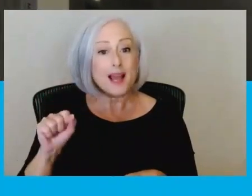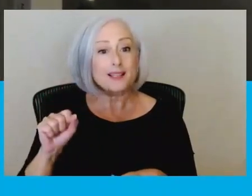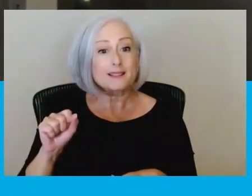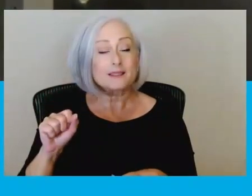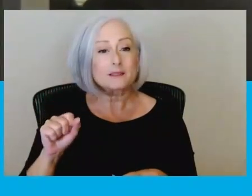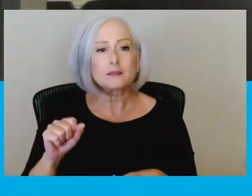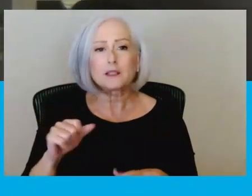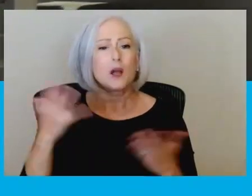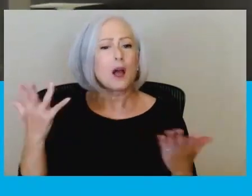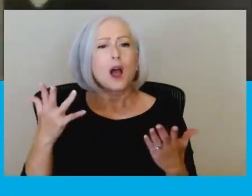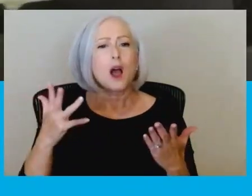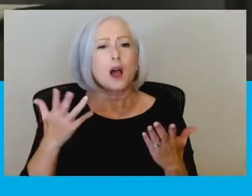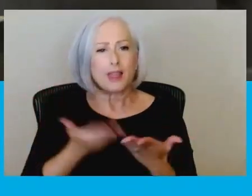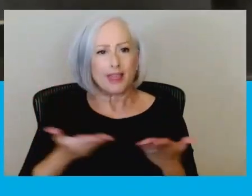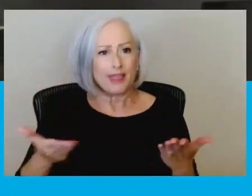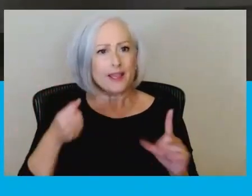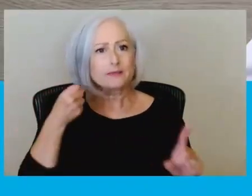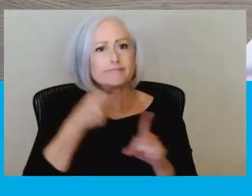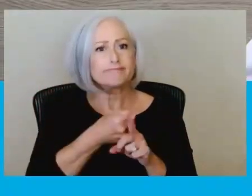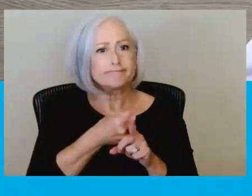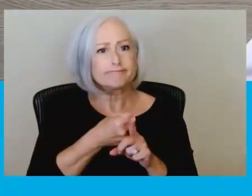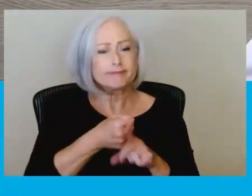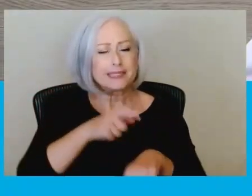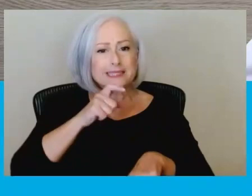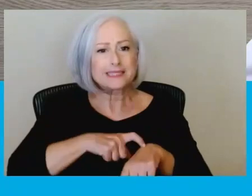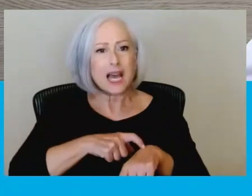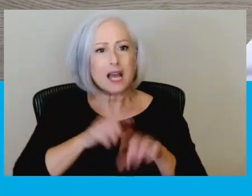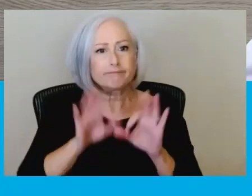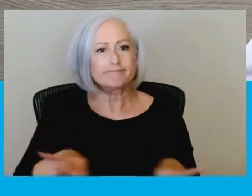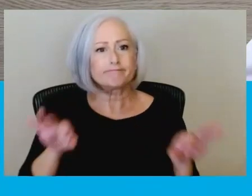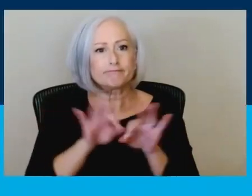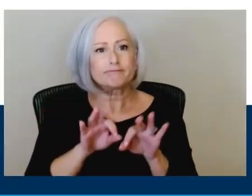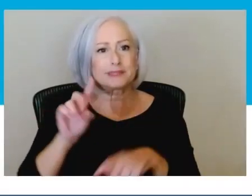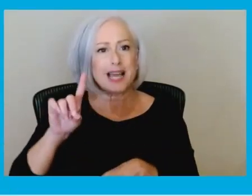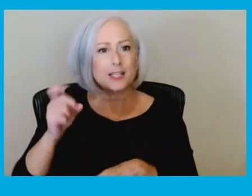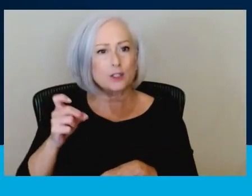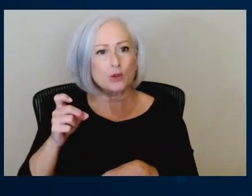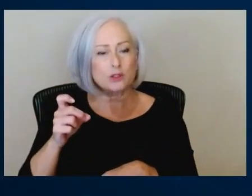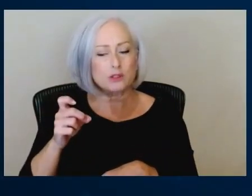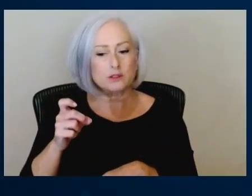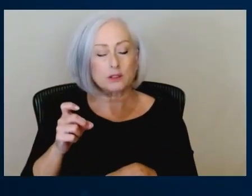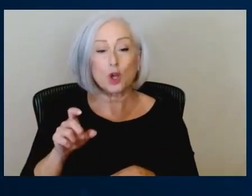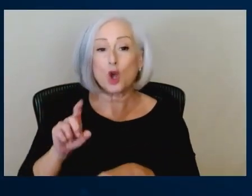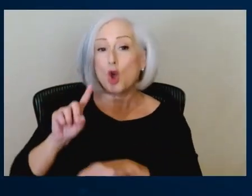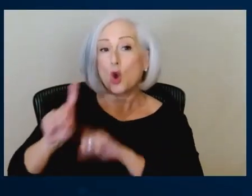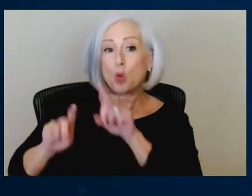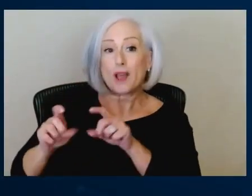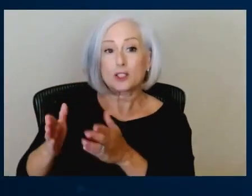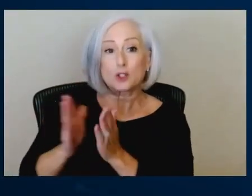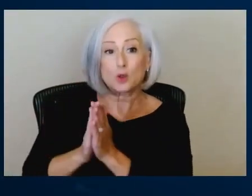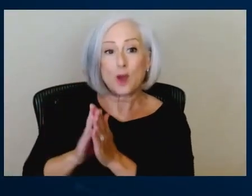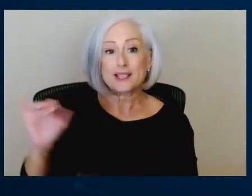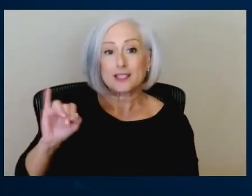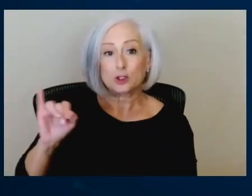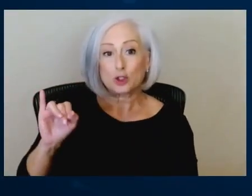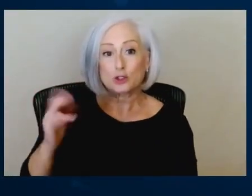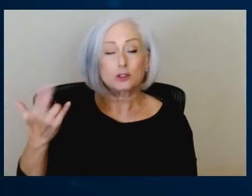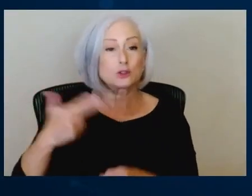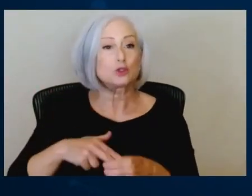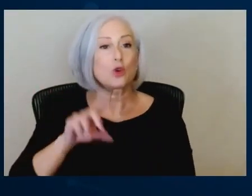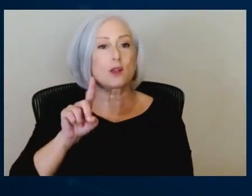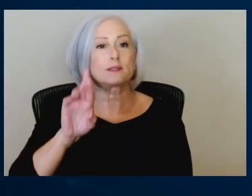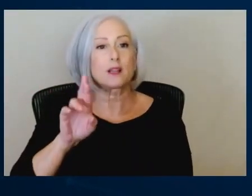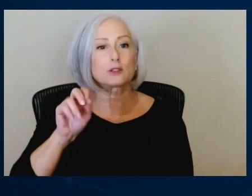it's impacting time-critical diagnosis. Plus, the question you need to ask your insurance. Join Dr. Stites at 8 a.m.